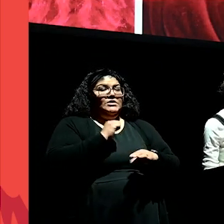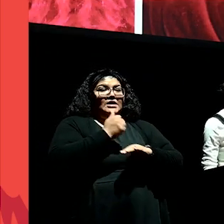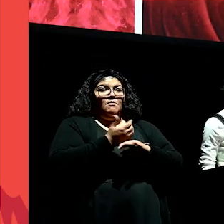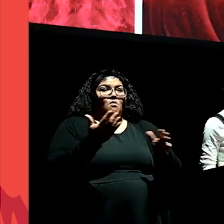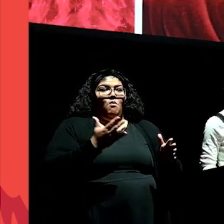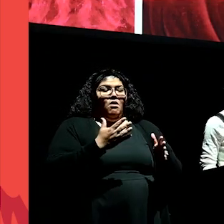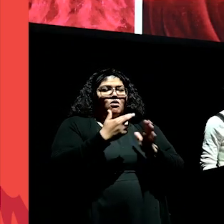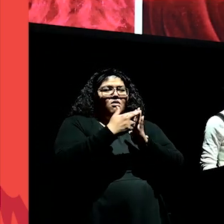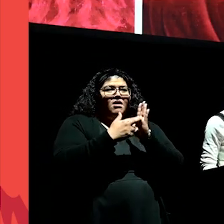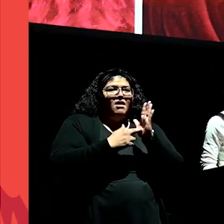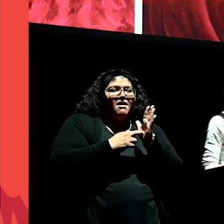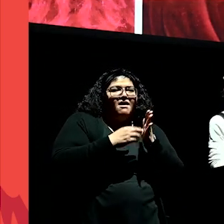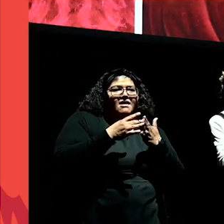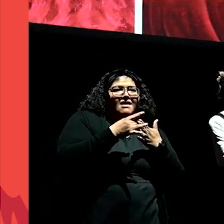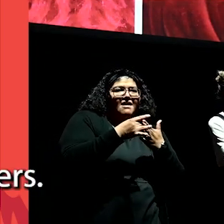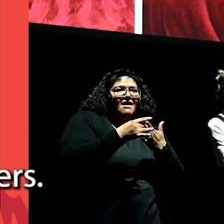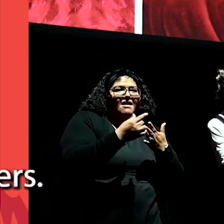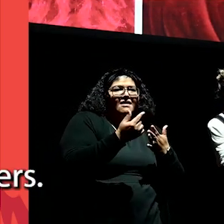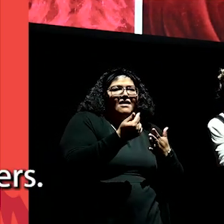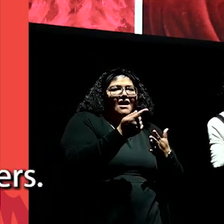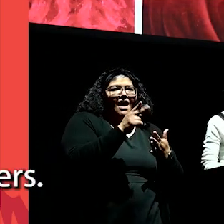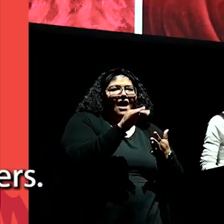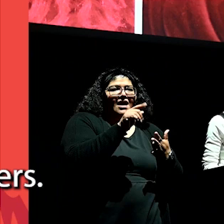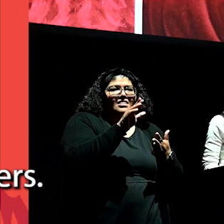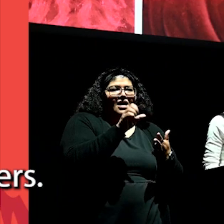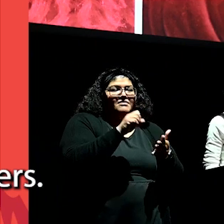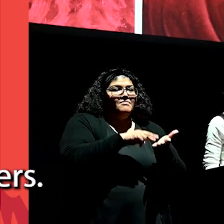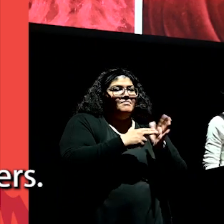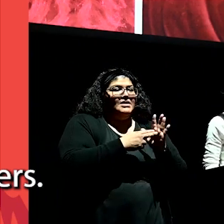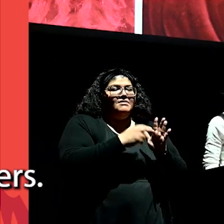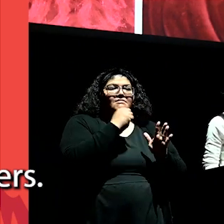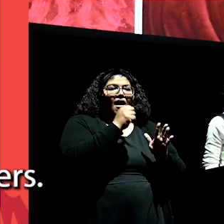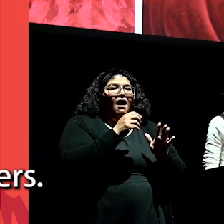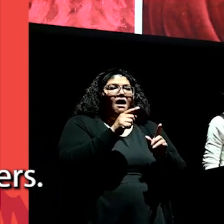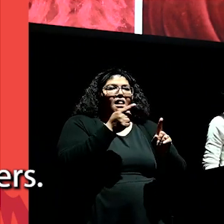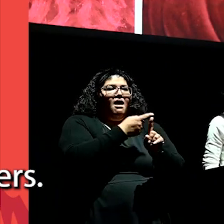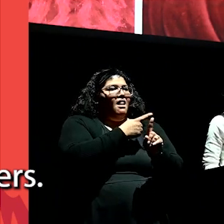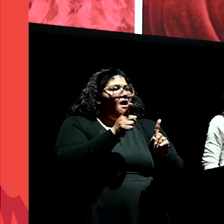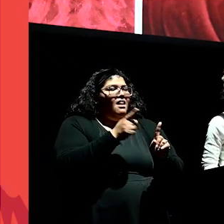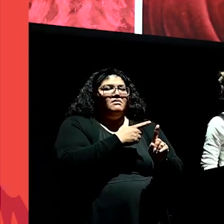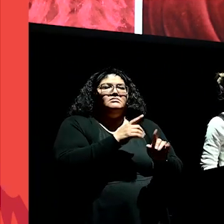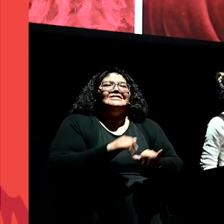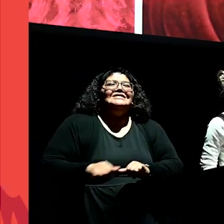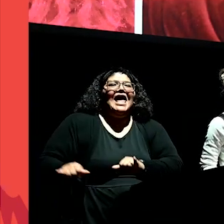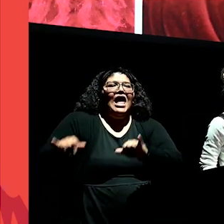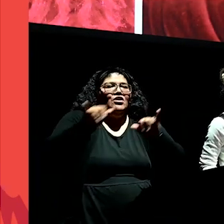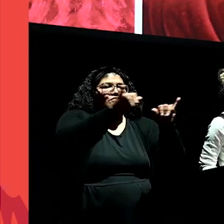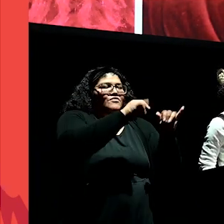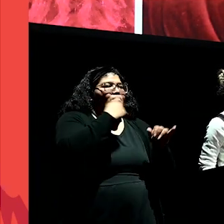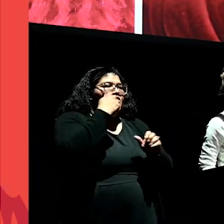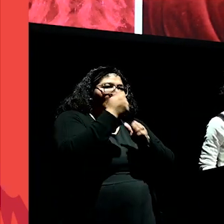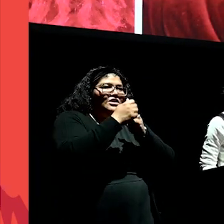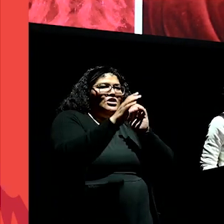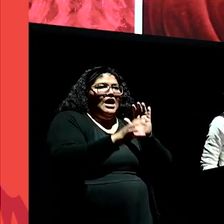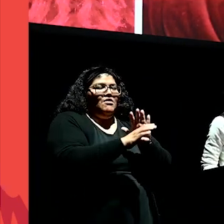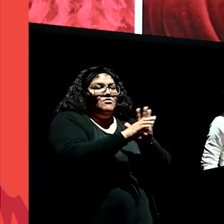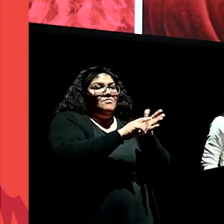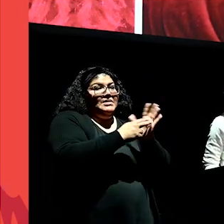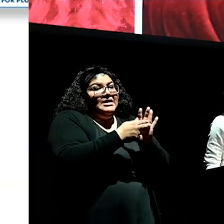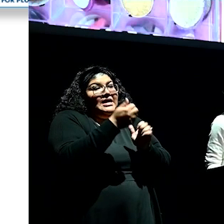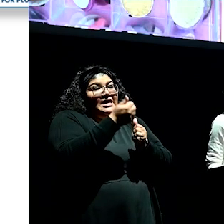time, you know, there was standards for these characters. So in a way, each character becomes a